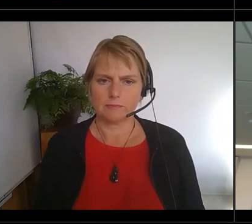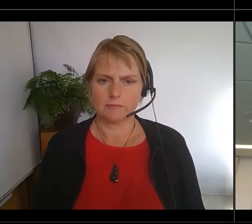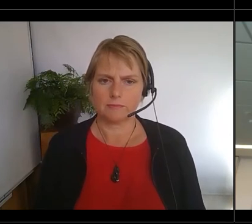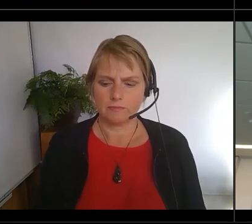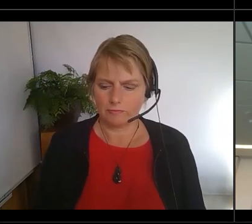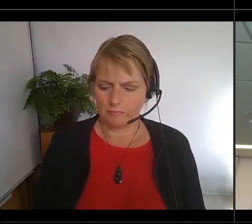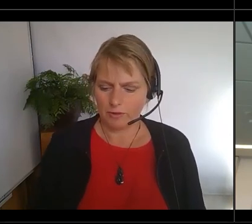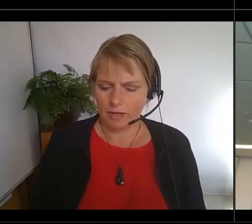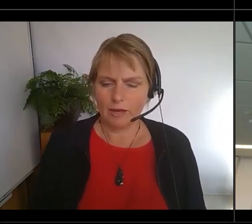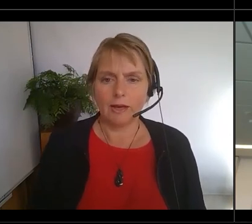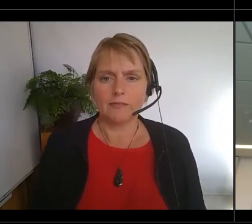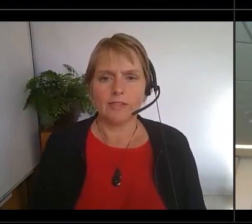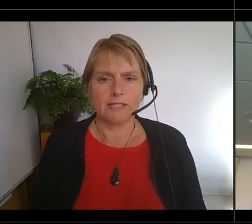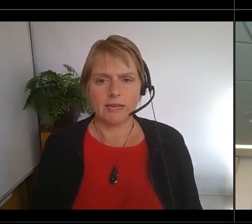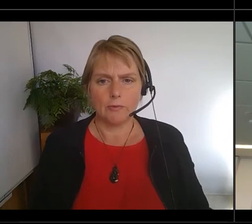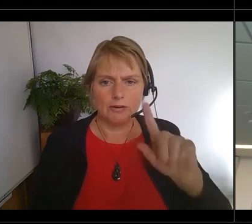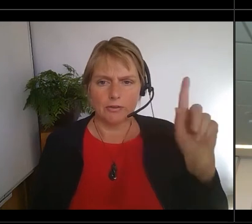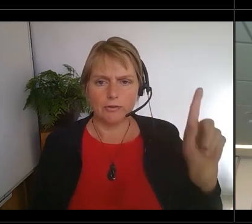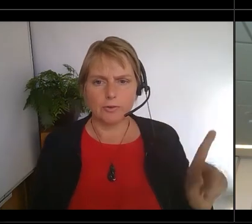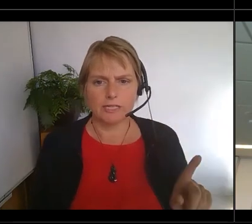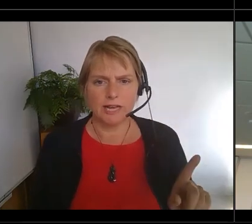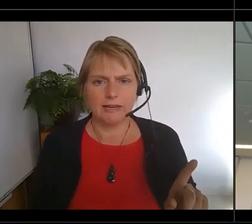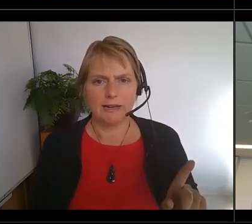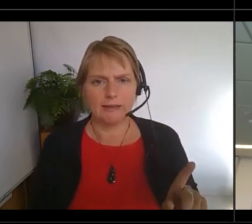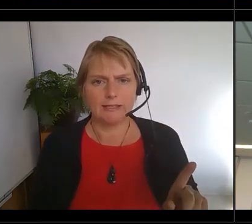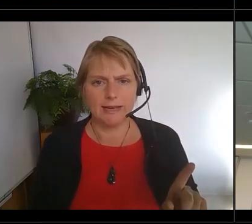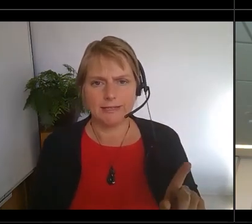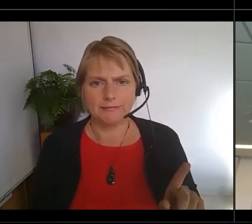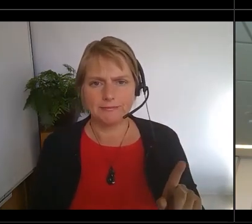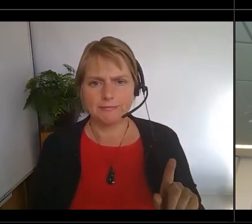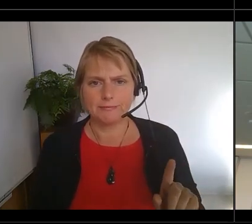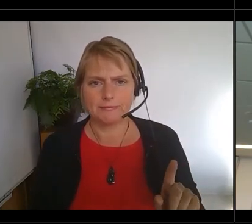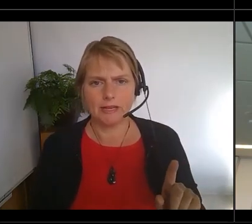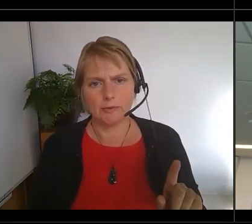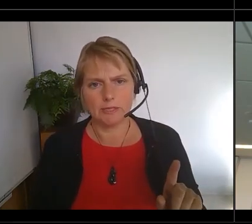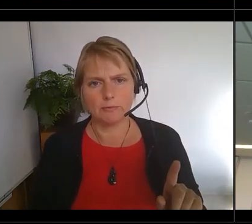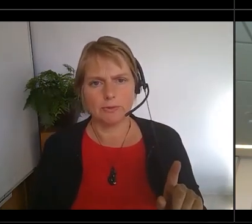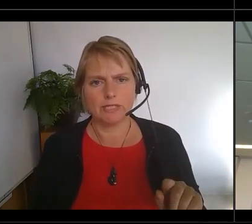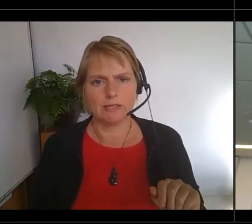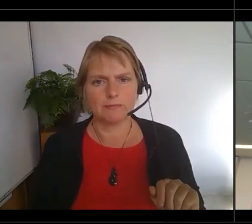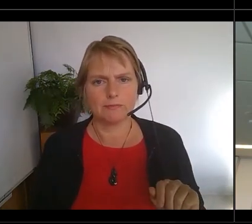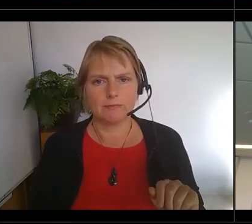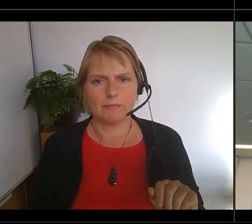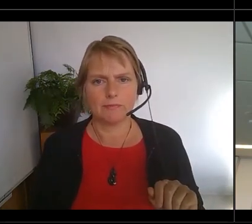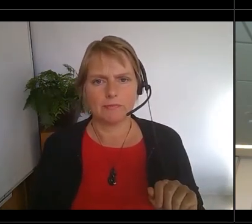one. If there's any one of you who would like to add anything to that? I think